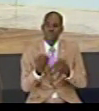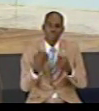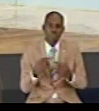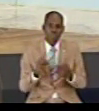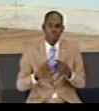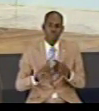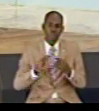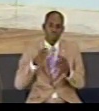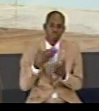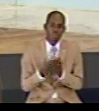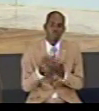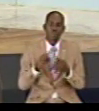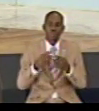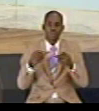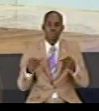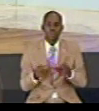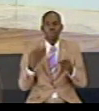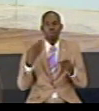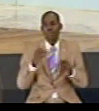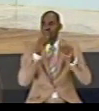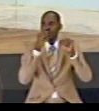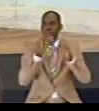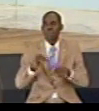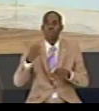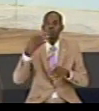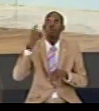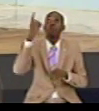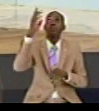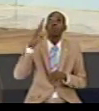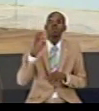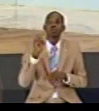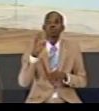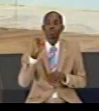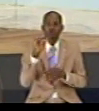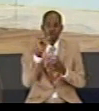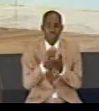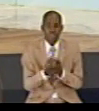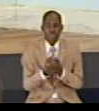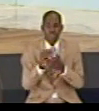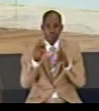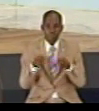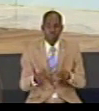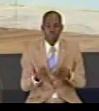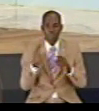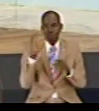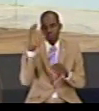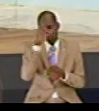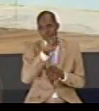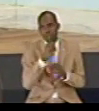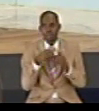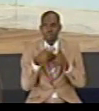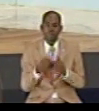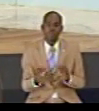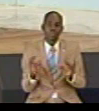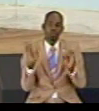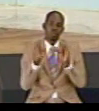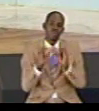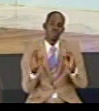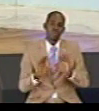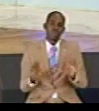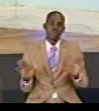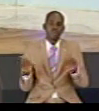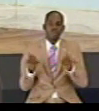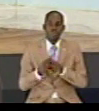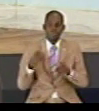the blessing of God so that he loses nothing. As the heart panteth after the